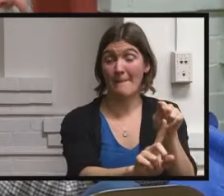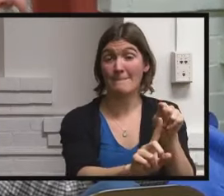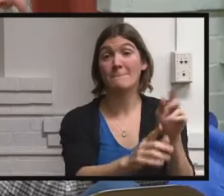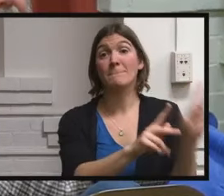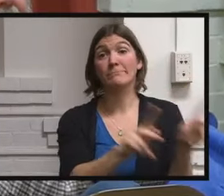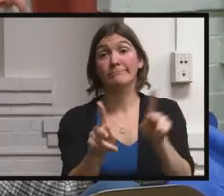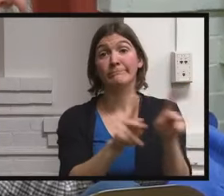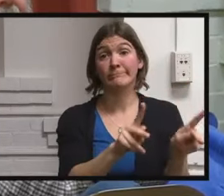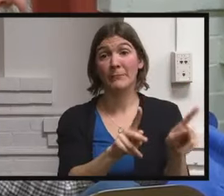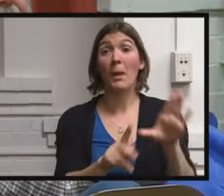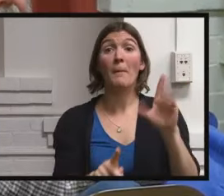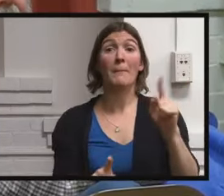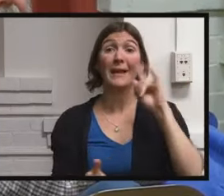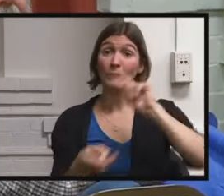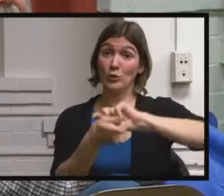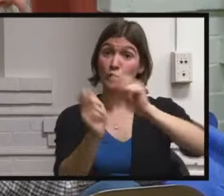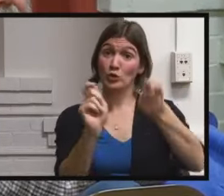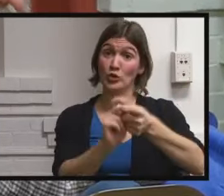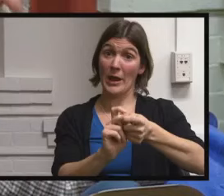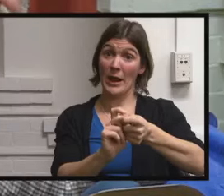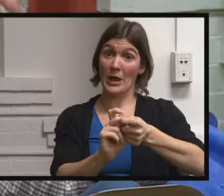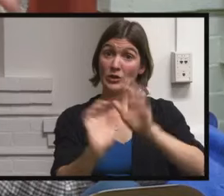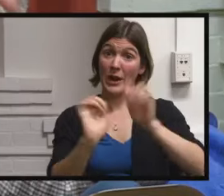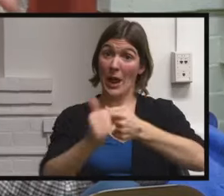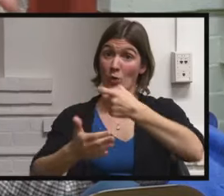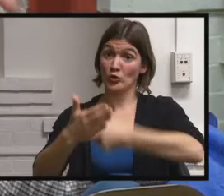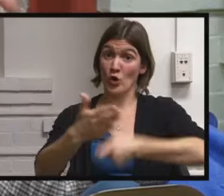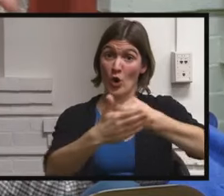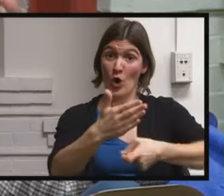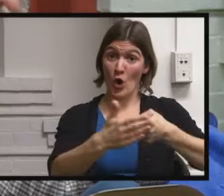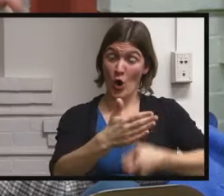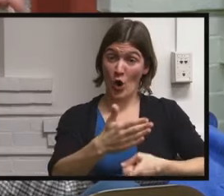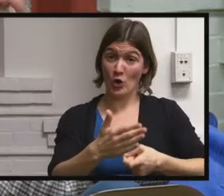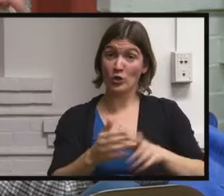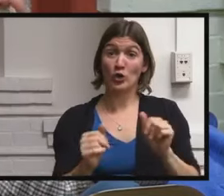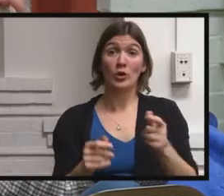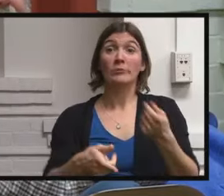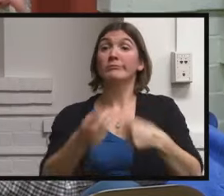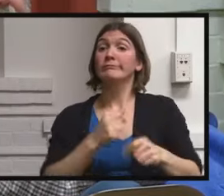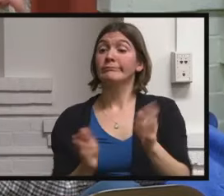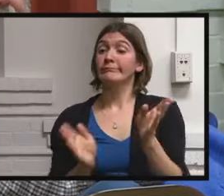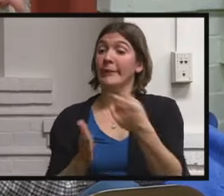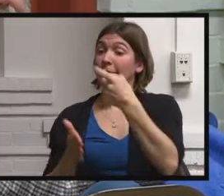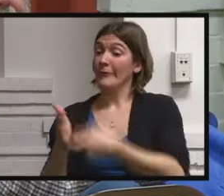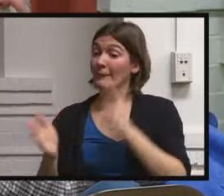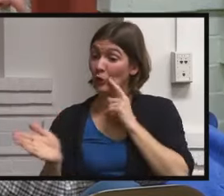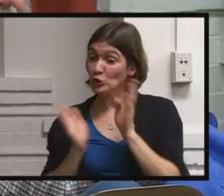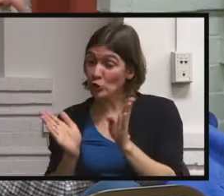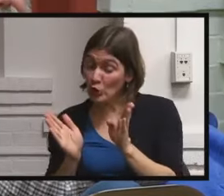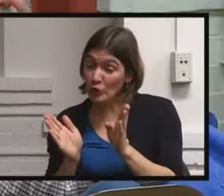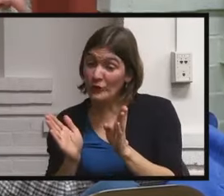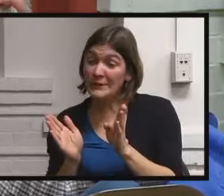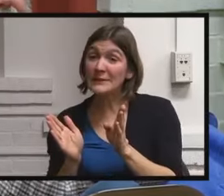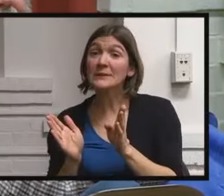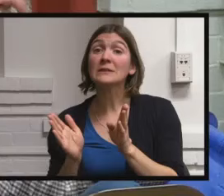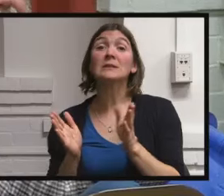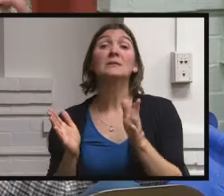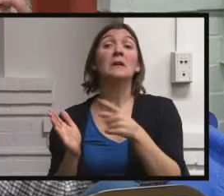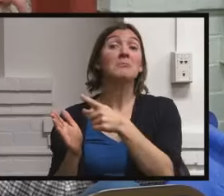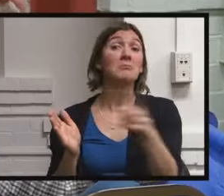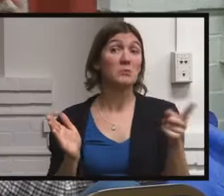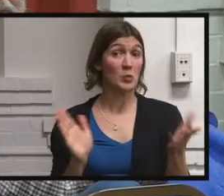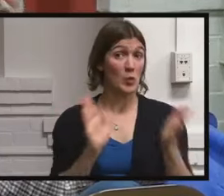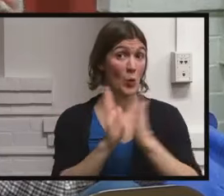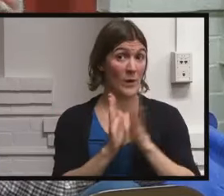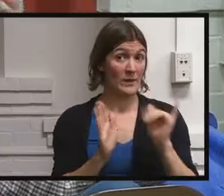other hand, you change the form of either the district to fee for service, and our representatives